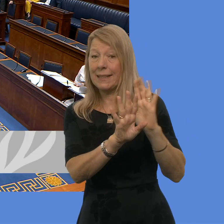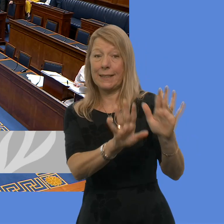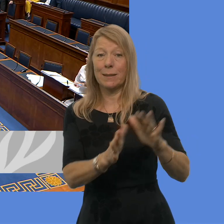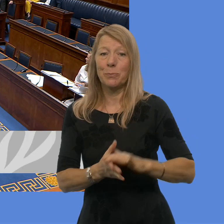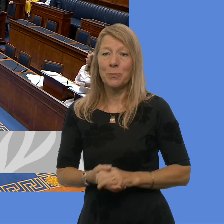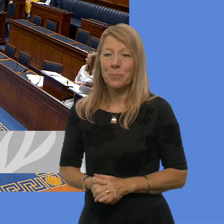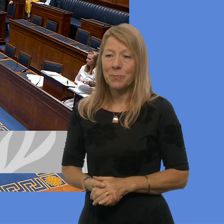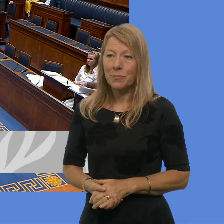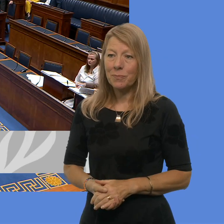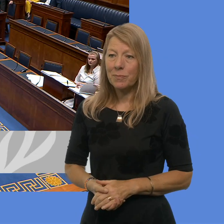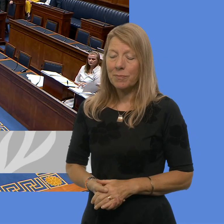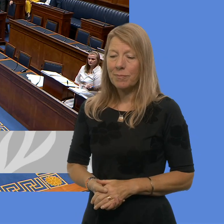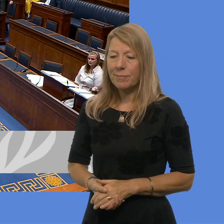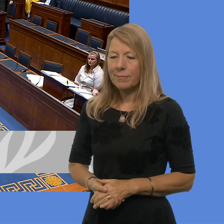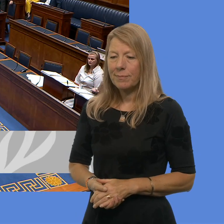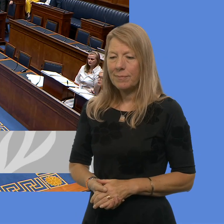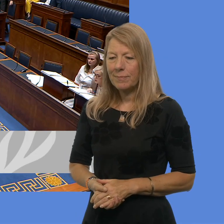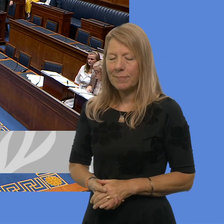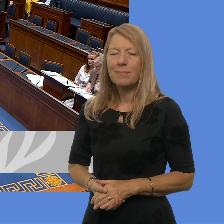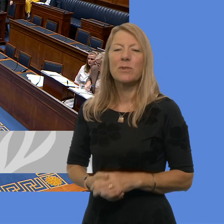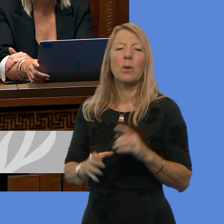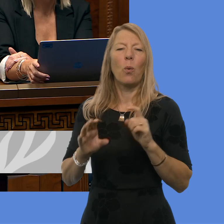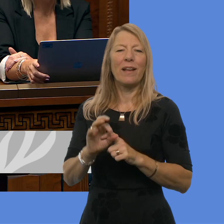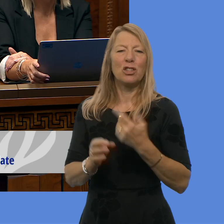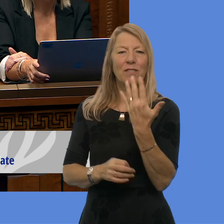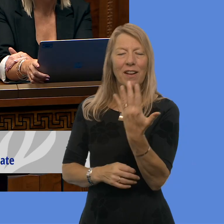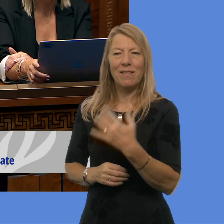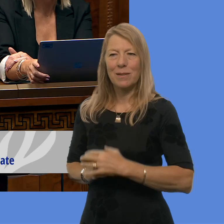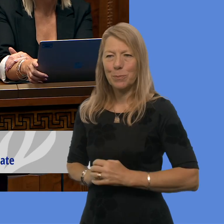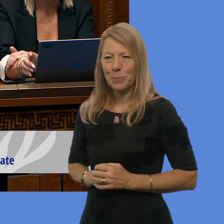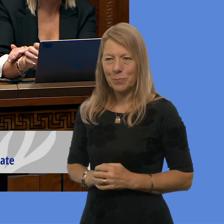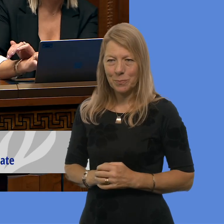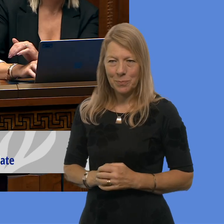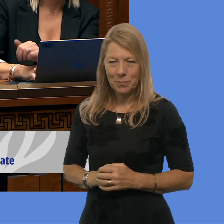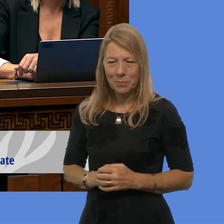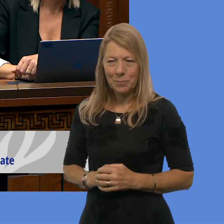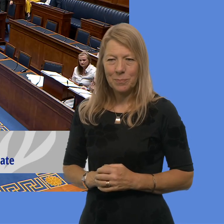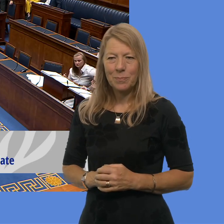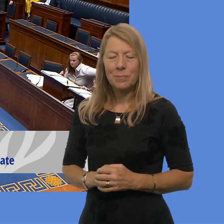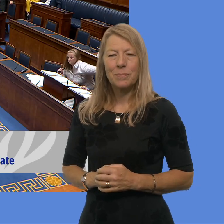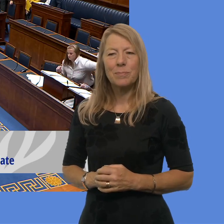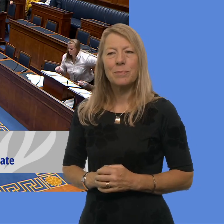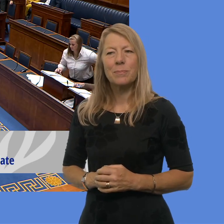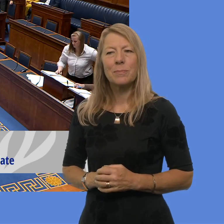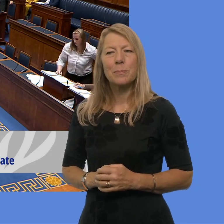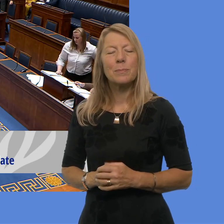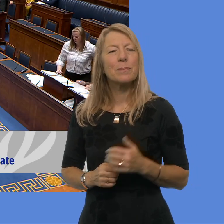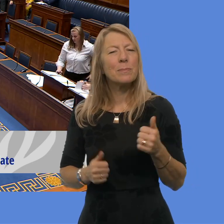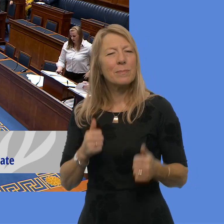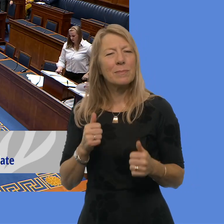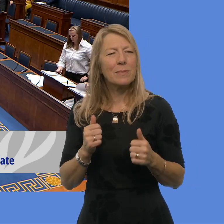McMurray. Question number 5, please. Minister. Junior Minister Riley will answer this question. Junior Minister Riley.